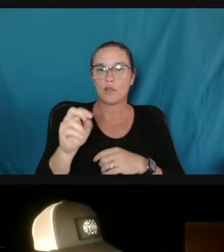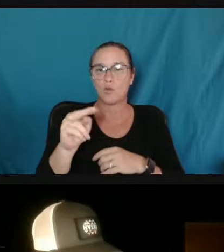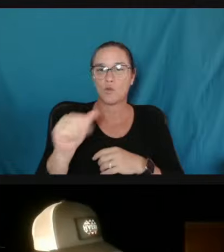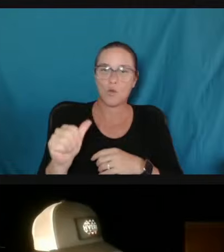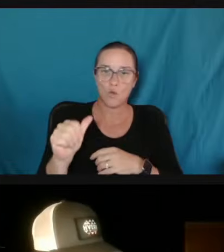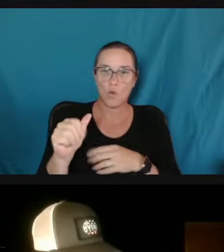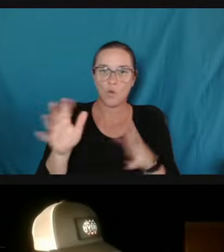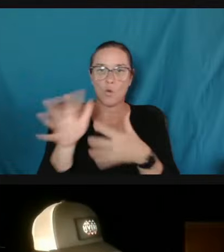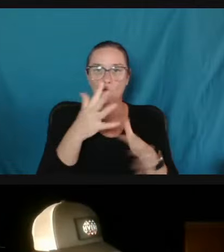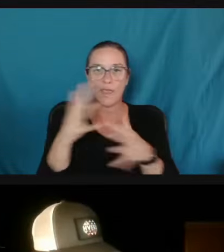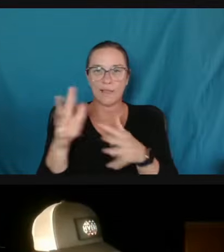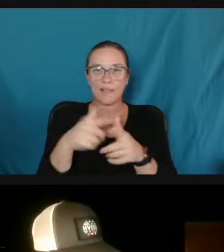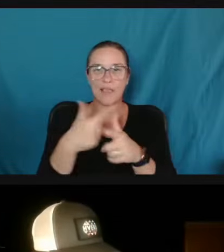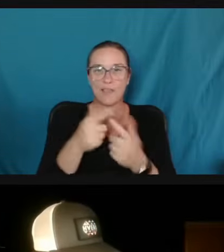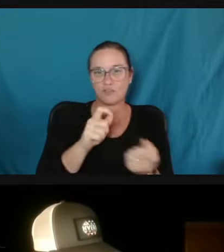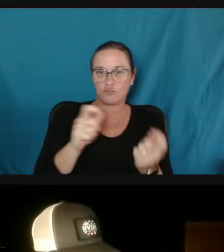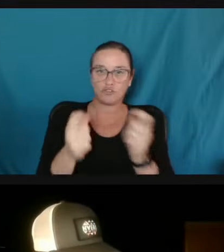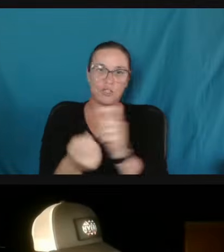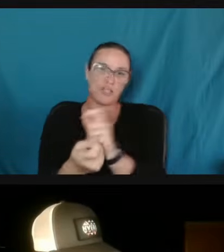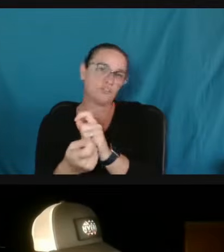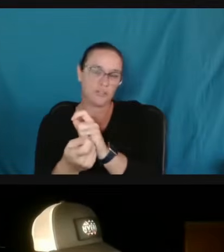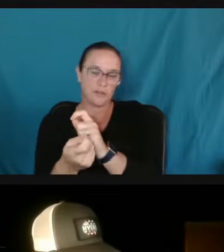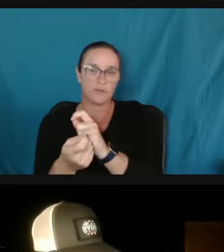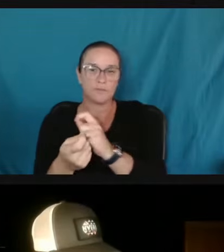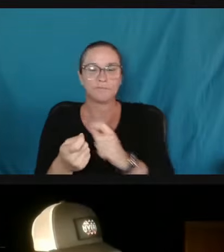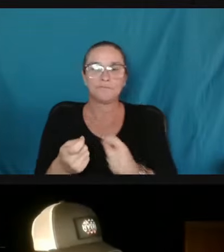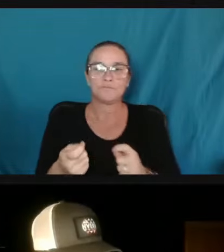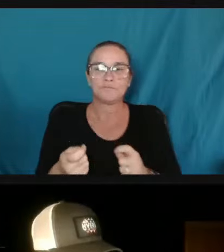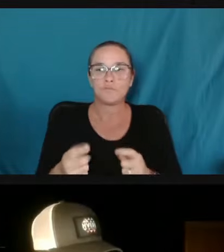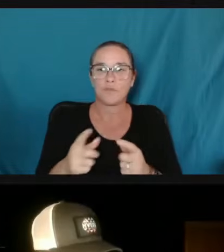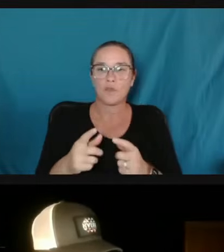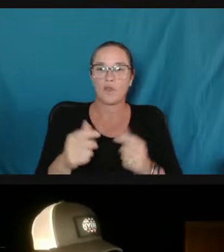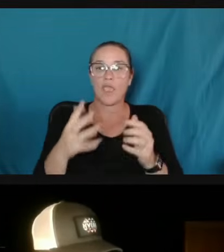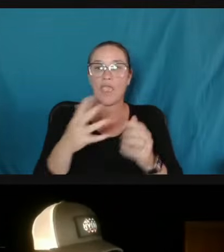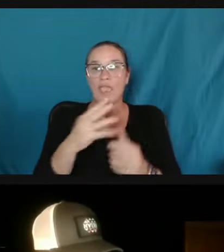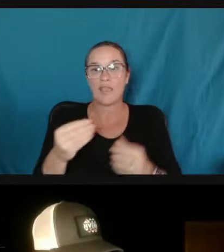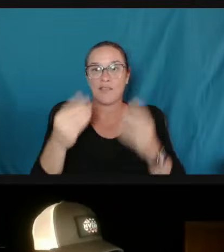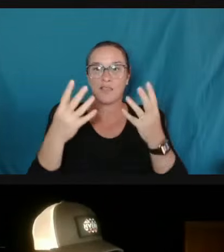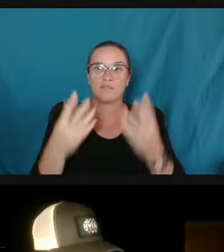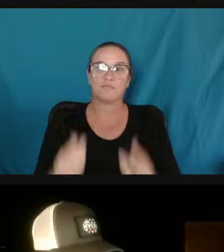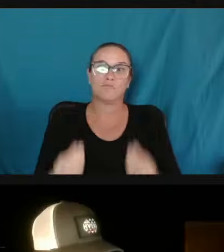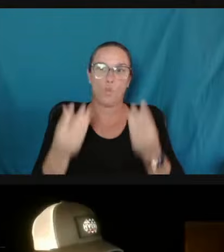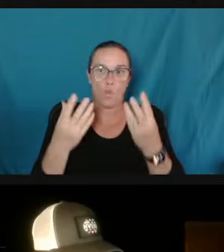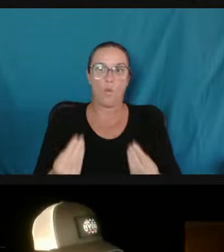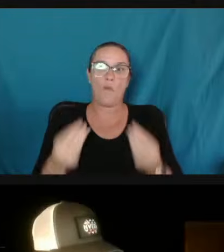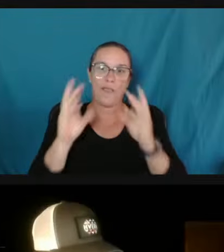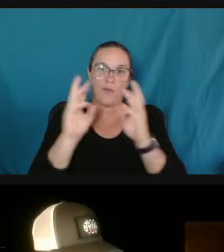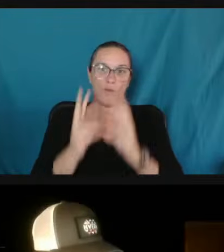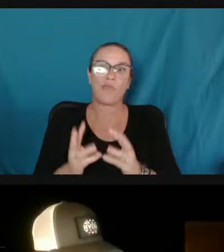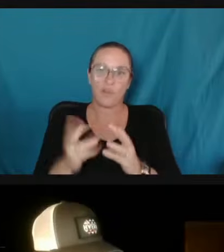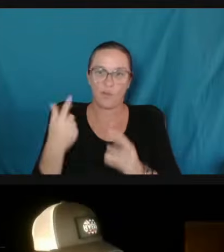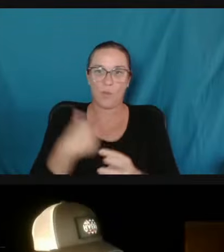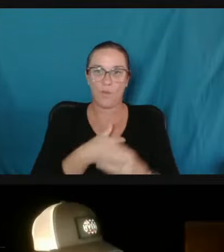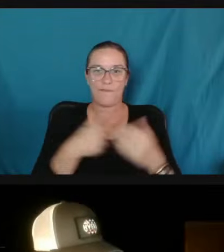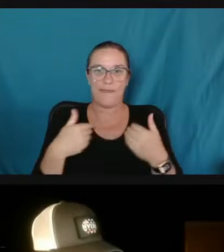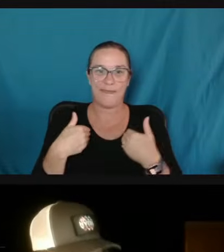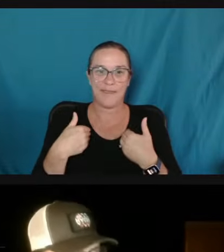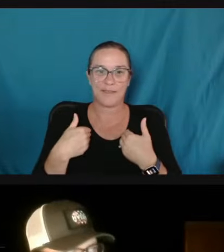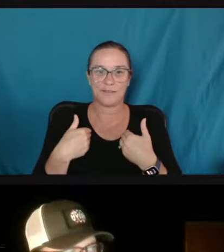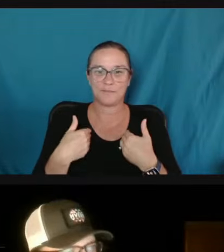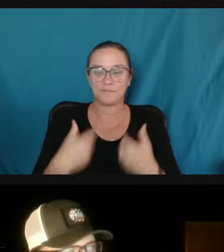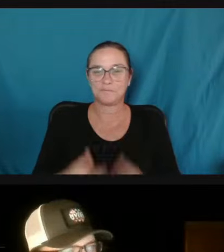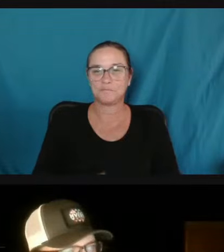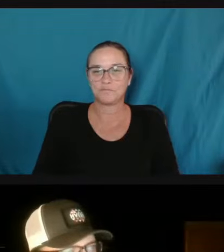winds earlier last week, along with this heavy wet weather that swept through the area, along with the trade winds